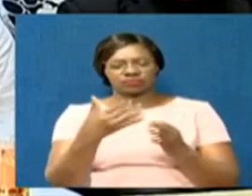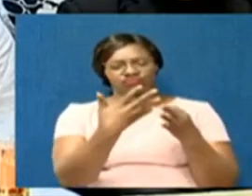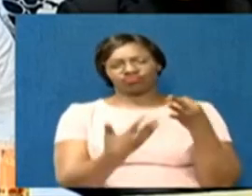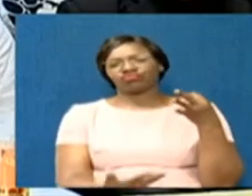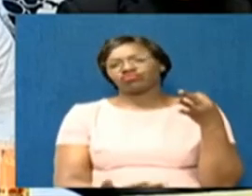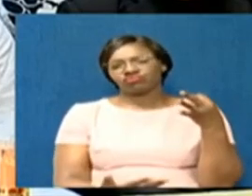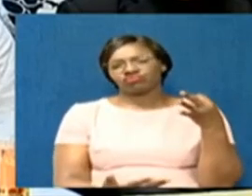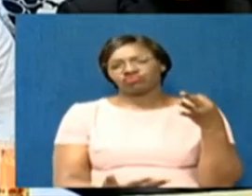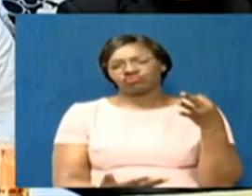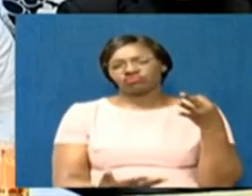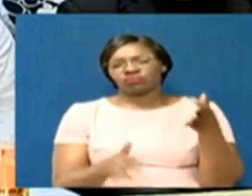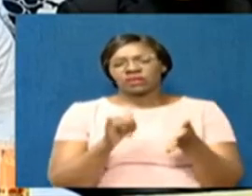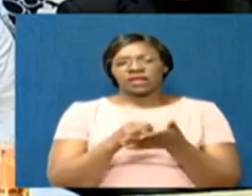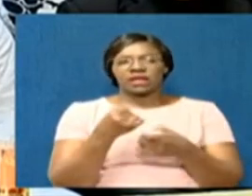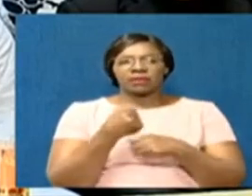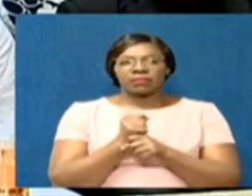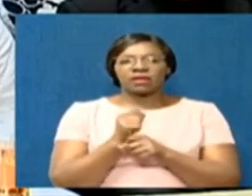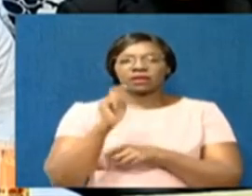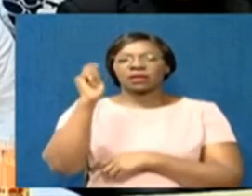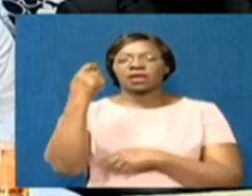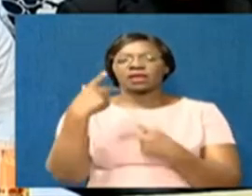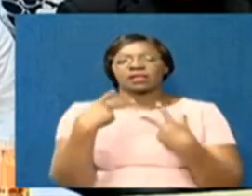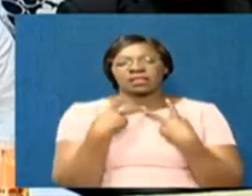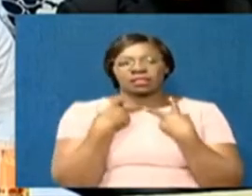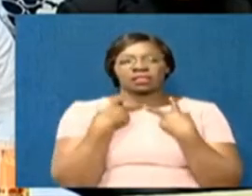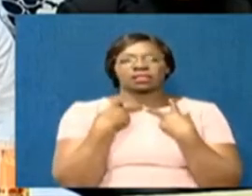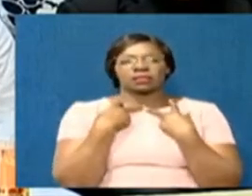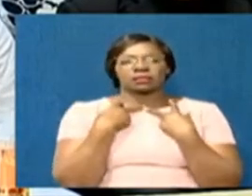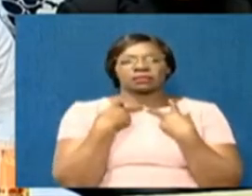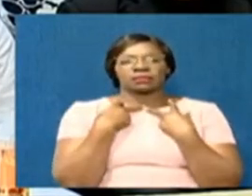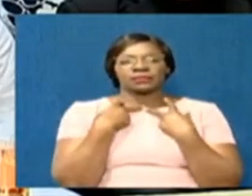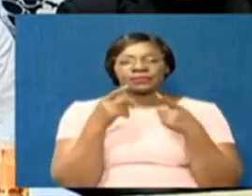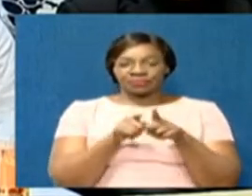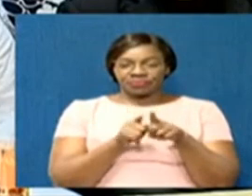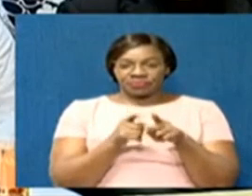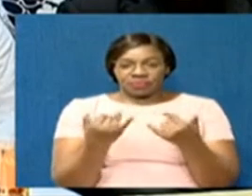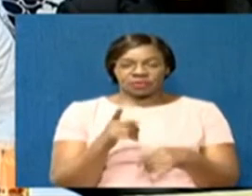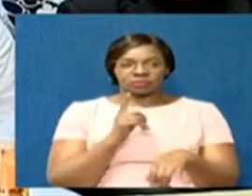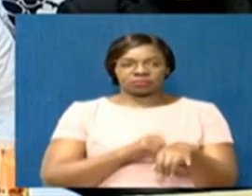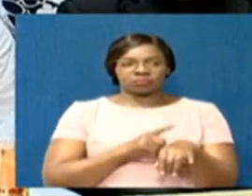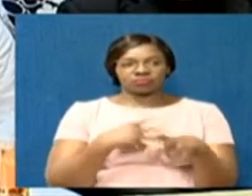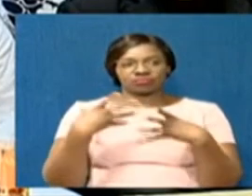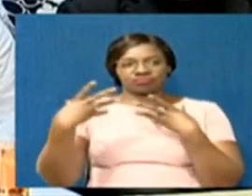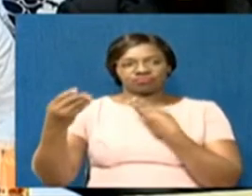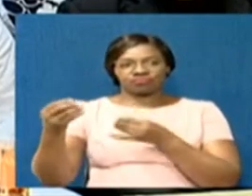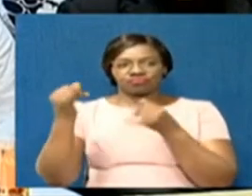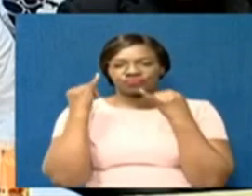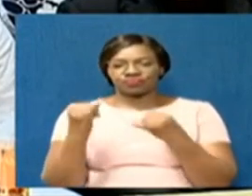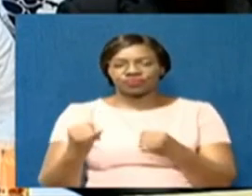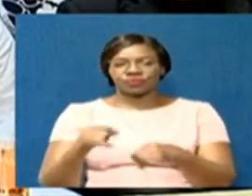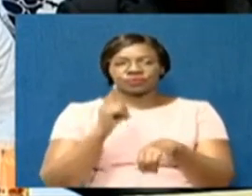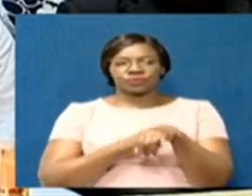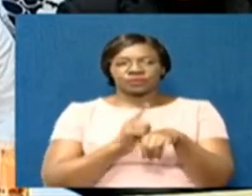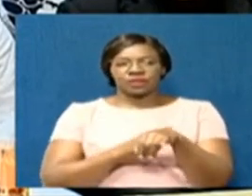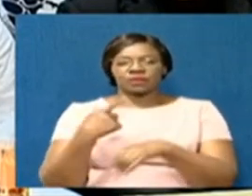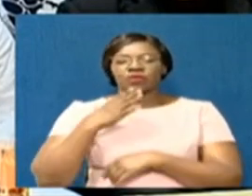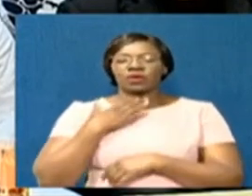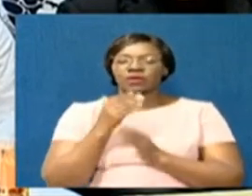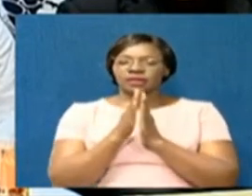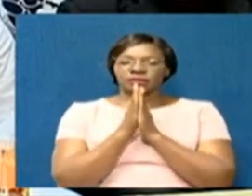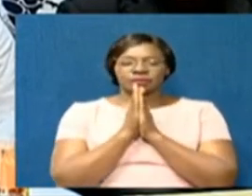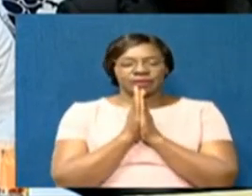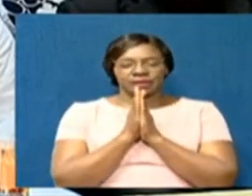that have held Kenya captive. And as we go to this new era, we want to